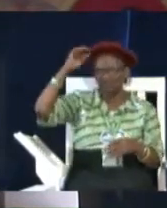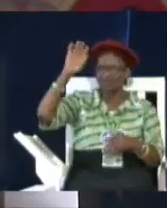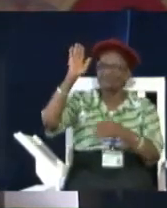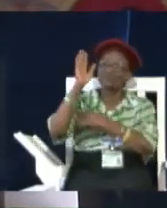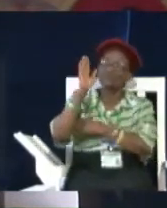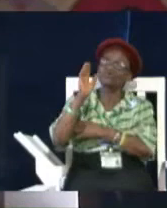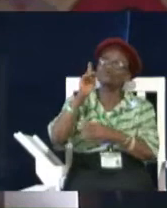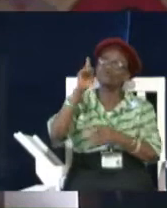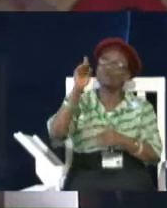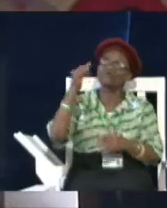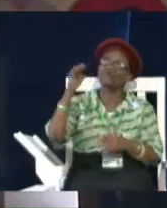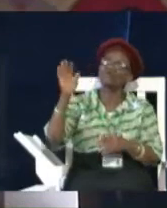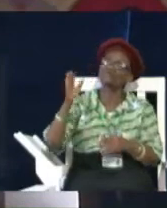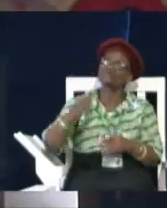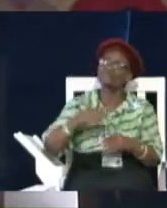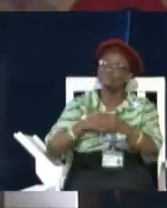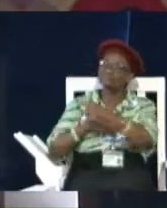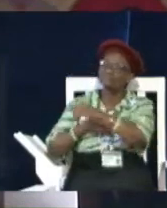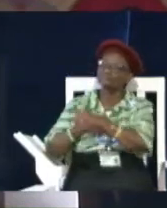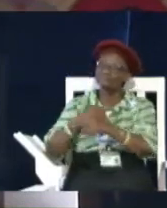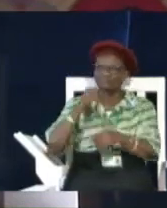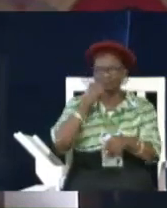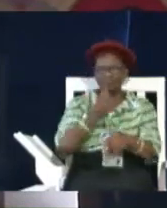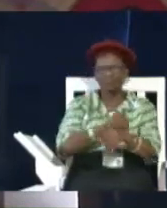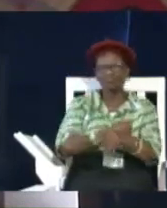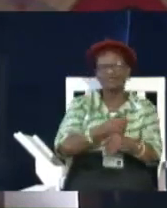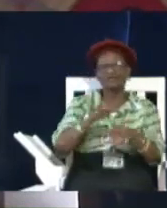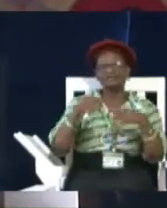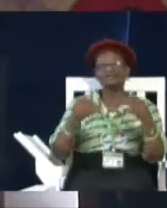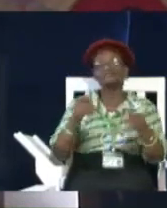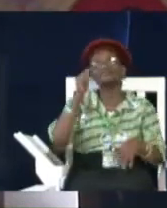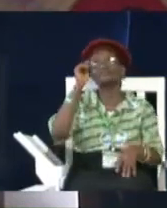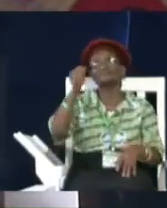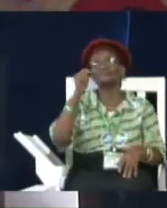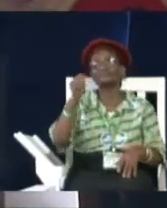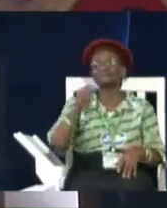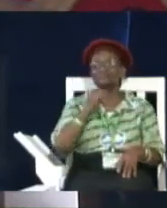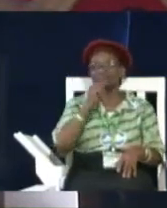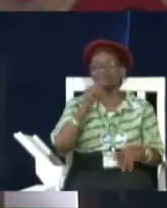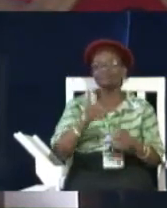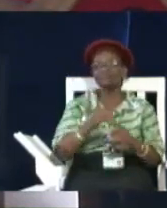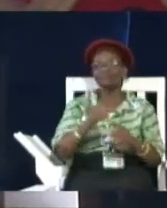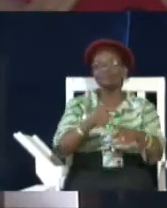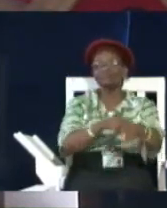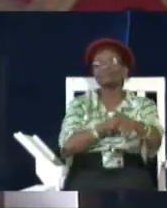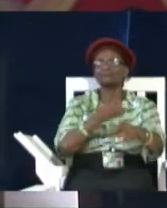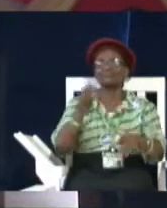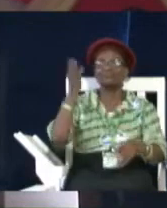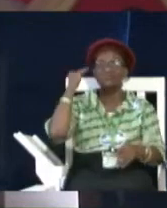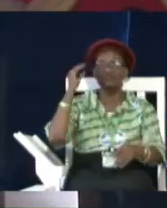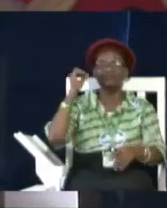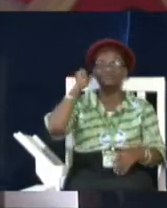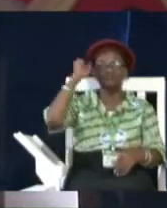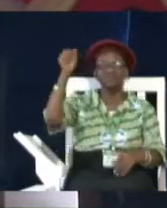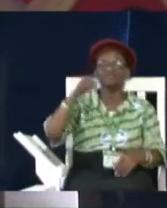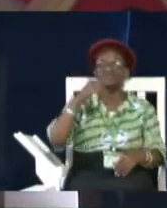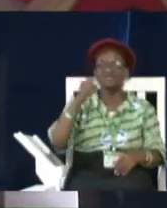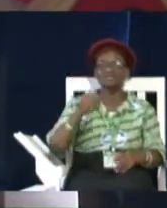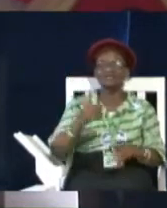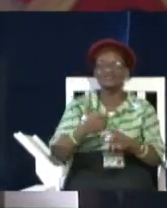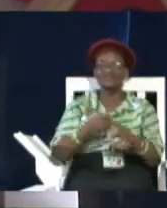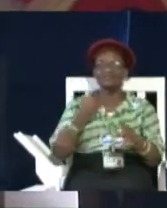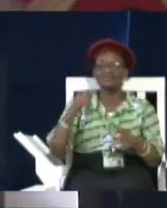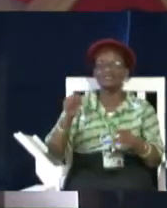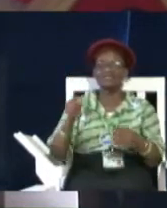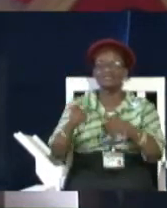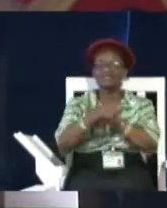One of my daughters was giving a testimony not too long ago. She said, from the day I gave my life to Jesus